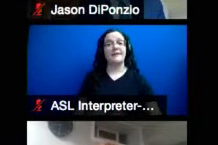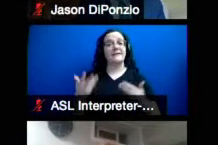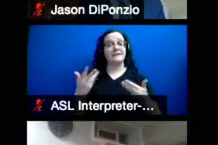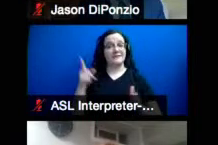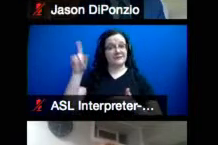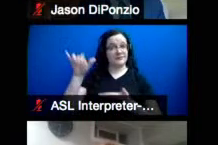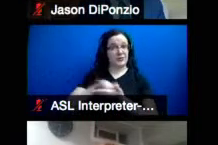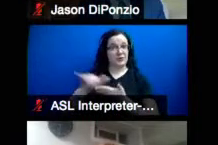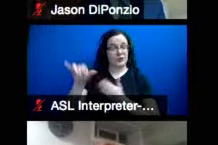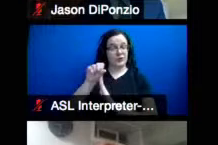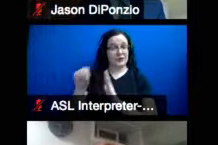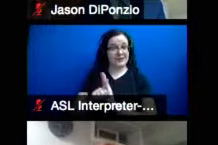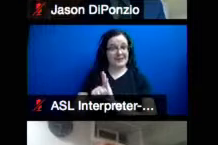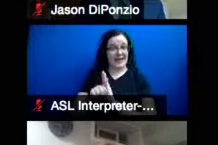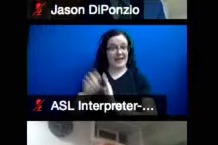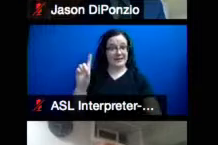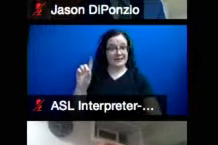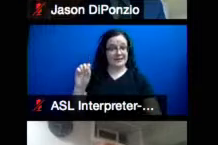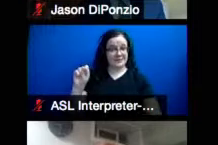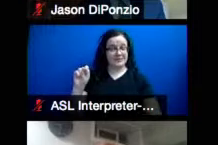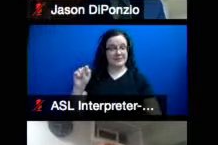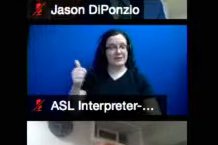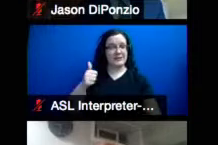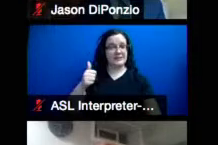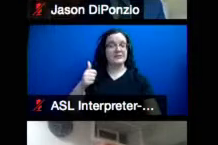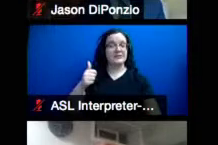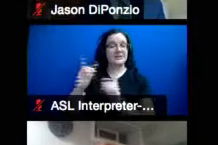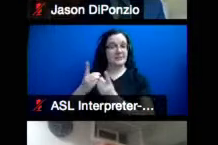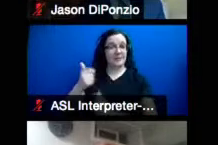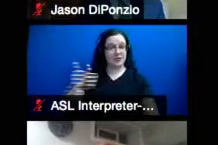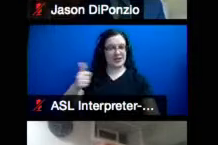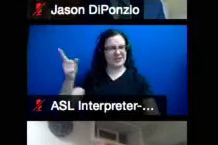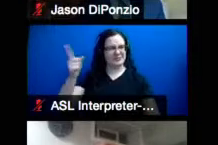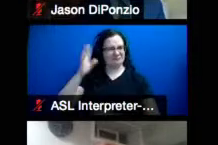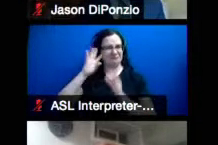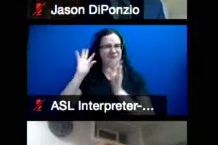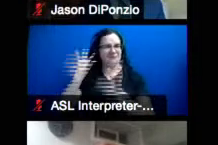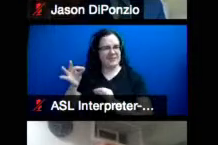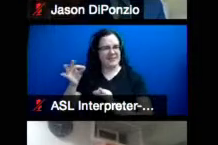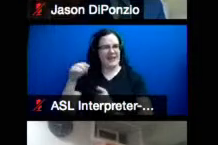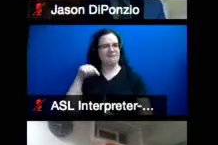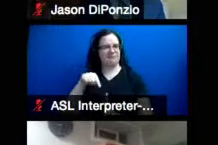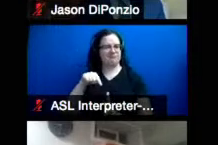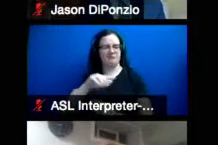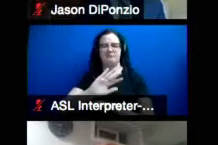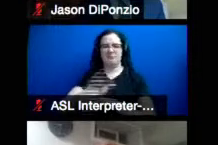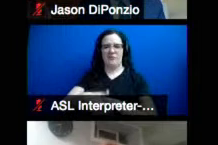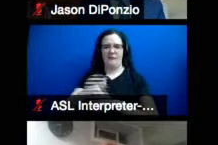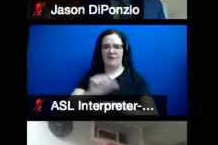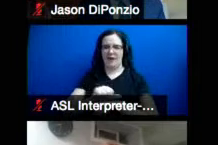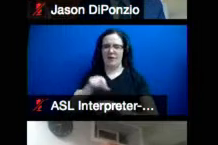Department of Transportation. It was the best optimal